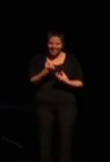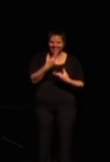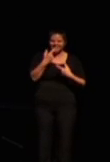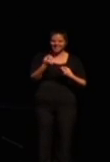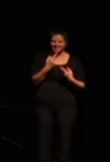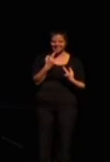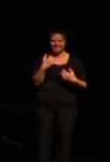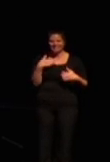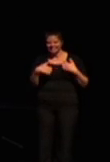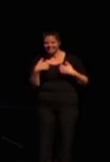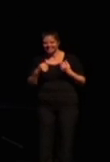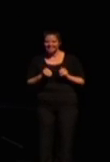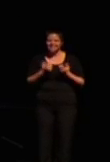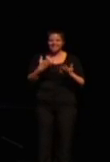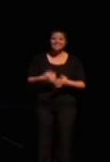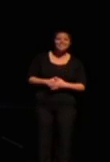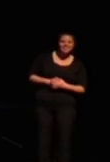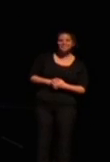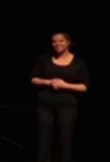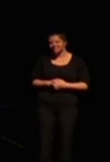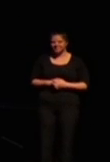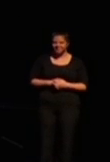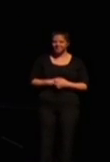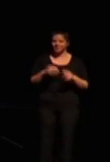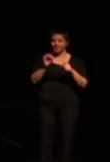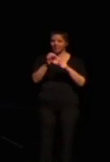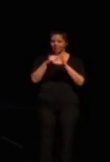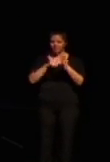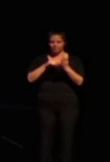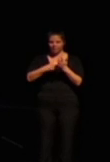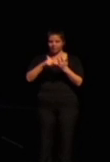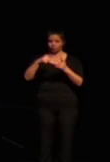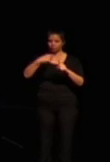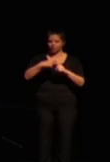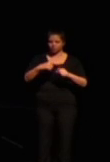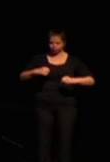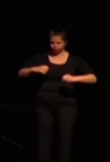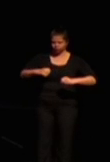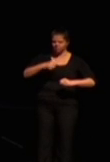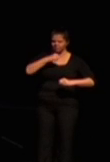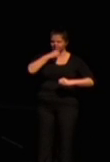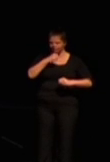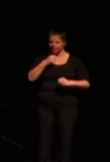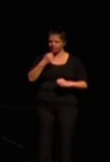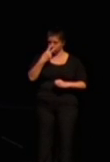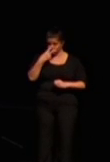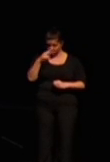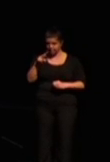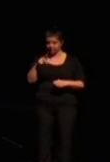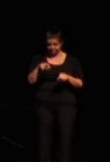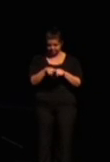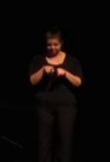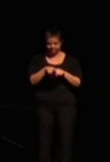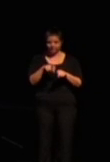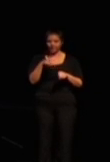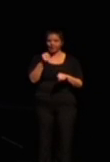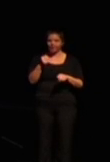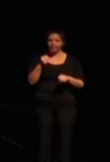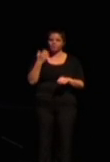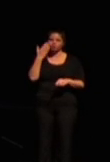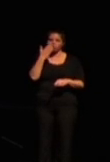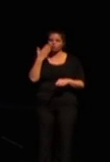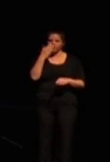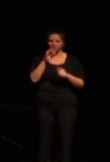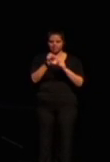with exuberant hand movements. Patrick Carter, a large man also in his 20s, wears a grey polo shirt and has